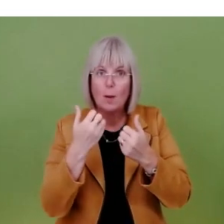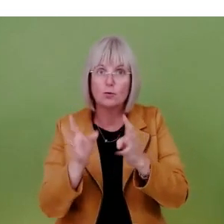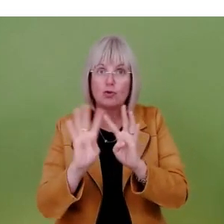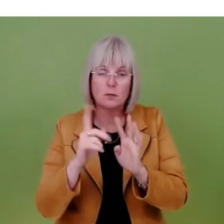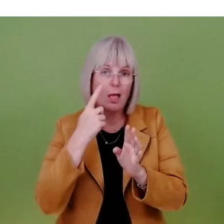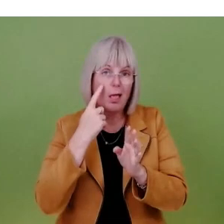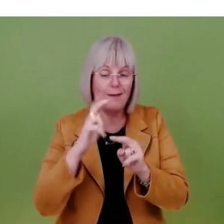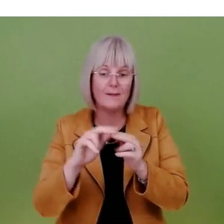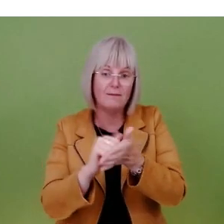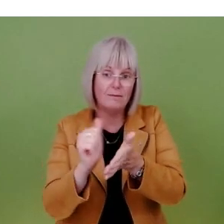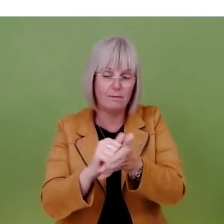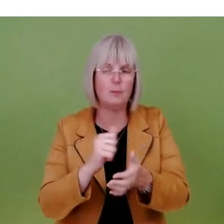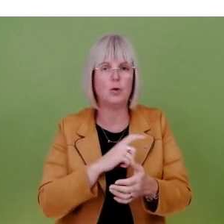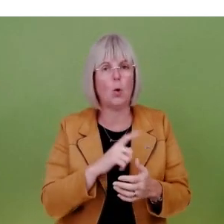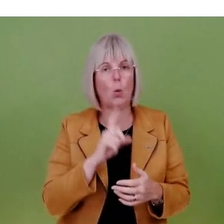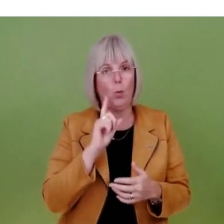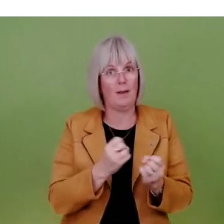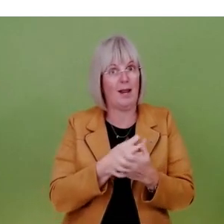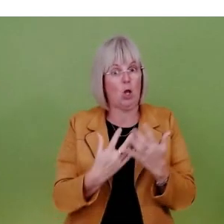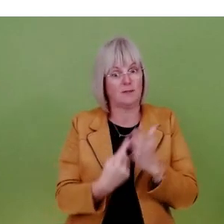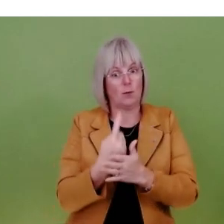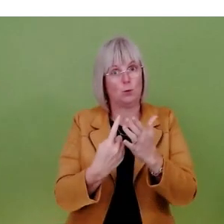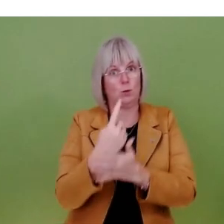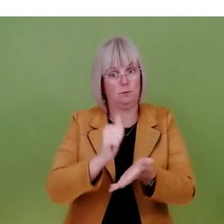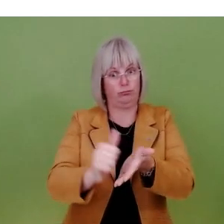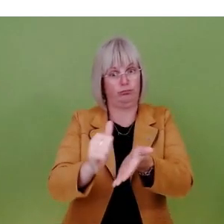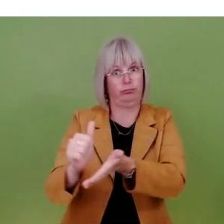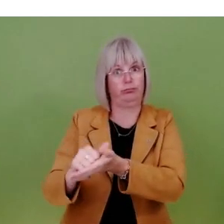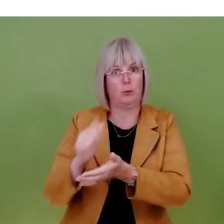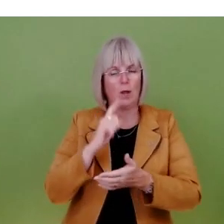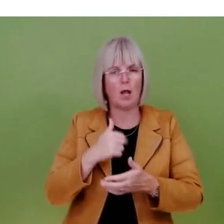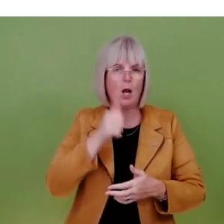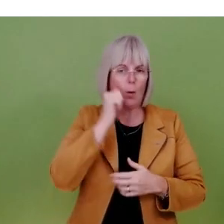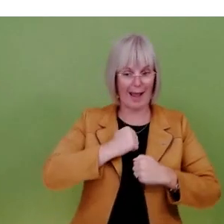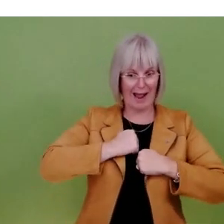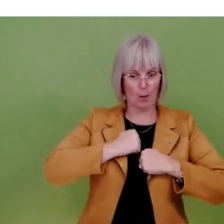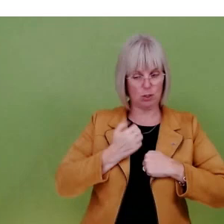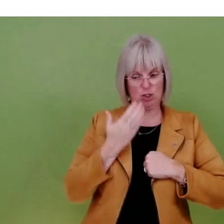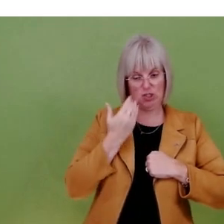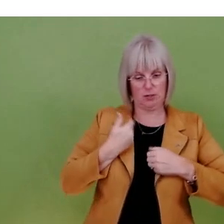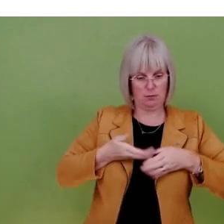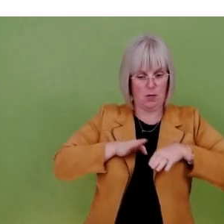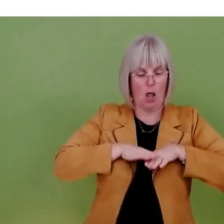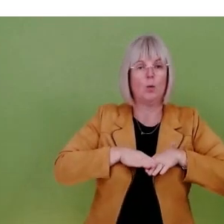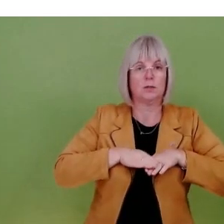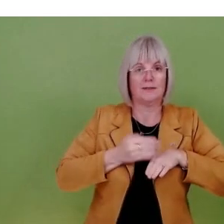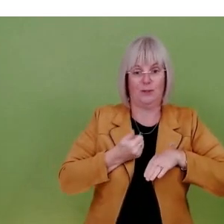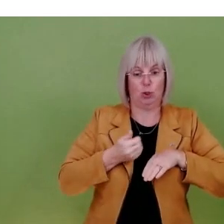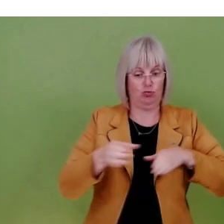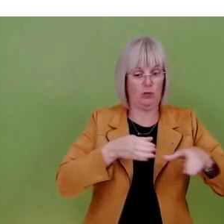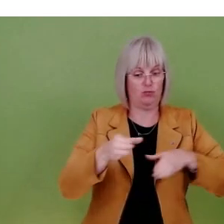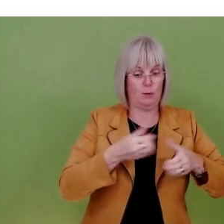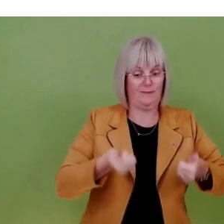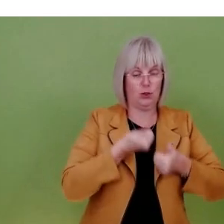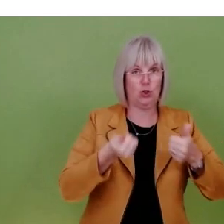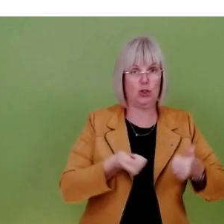opportunities. They'll be going live at different times. I know ours have just closed, and we've just recruited into a number of those roles for people who otherwise would